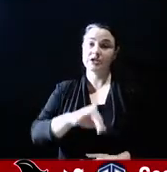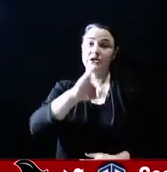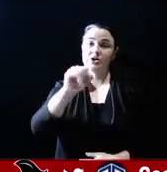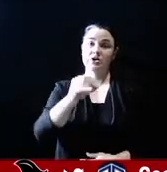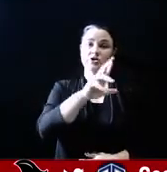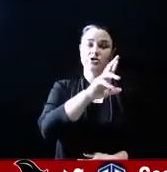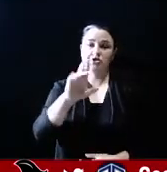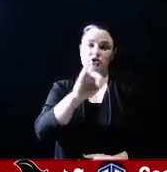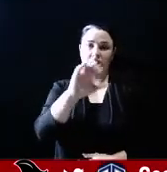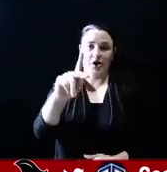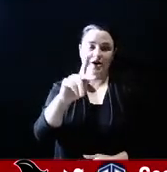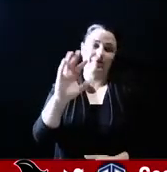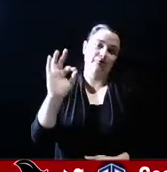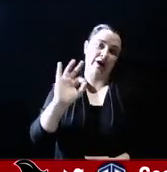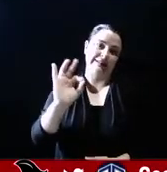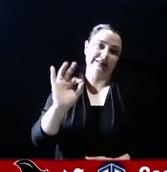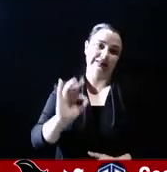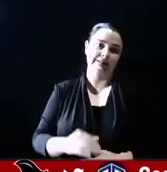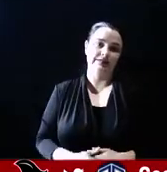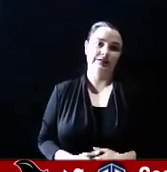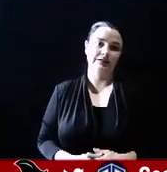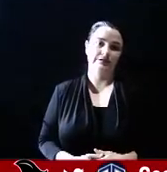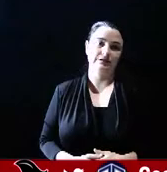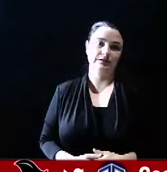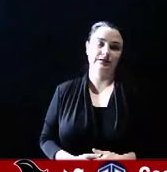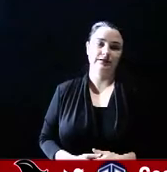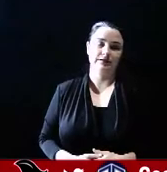Jared Michael Francis.